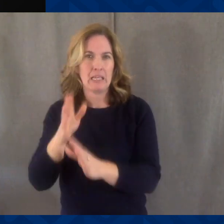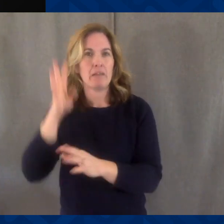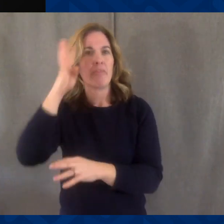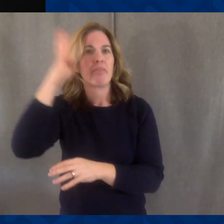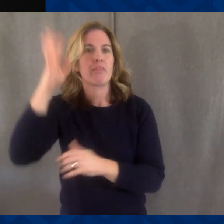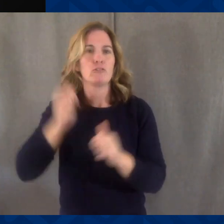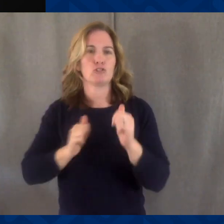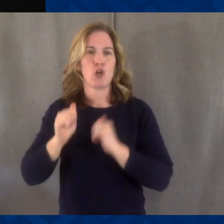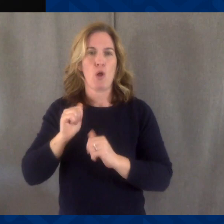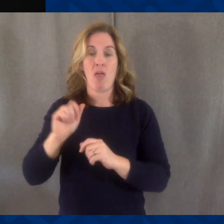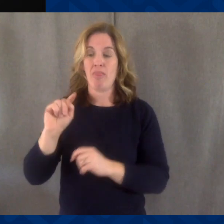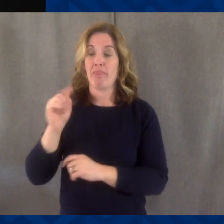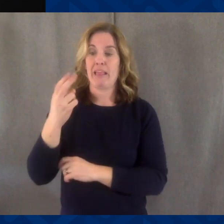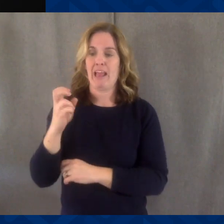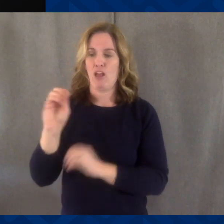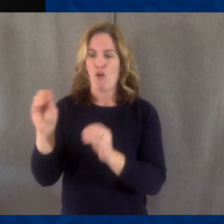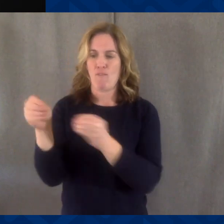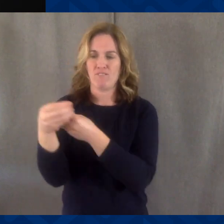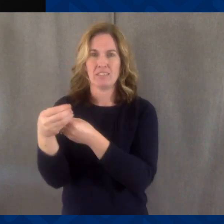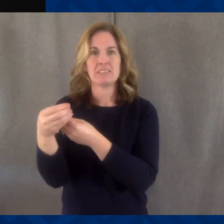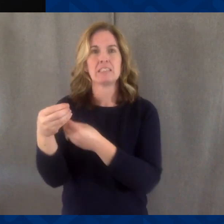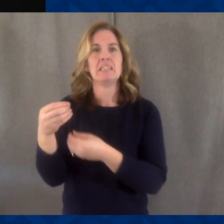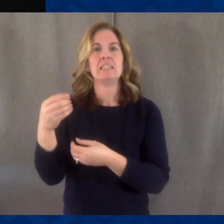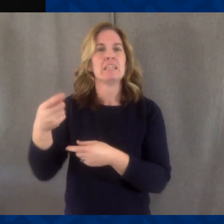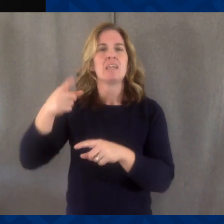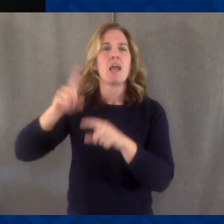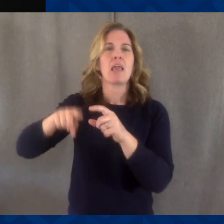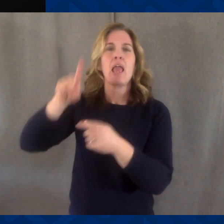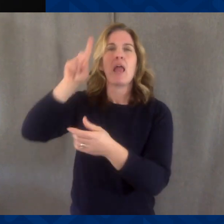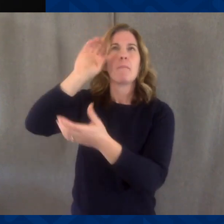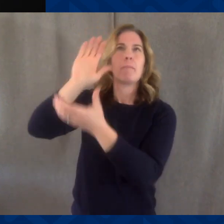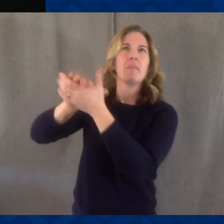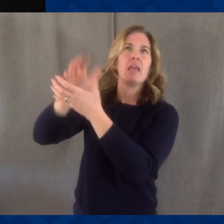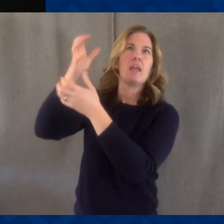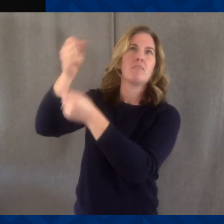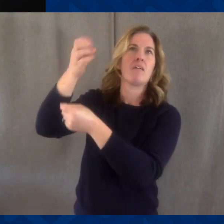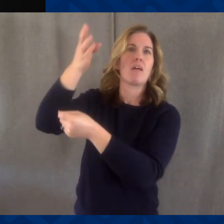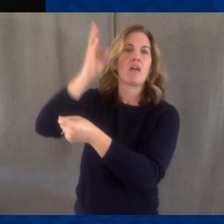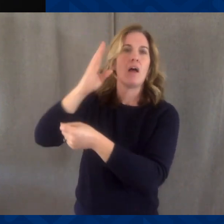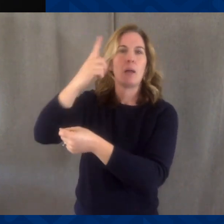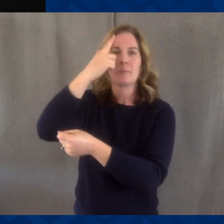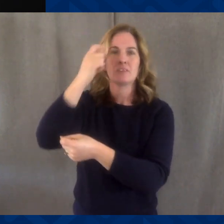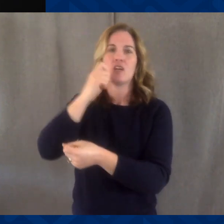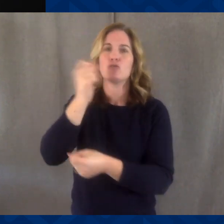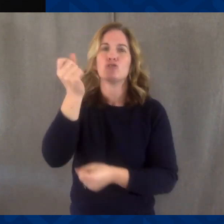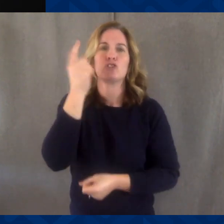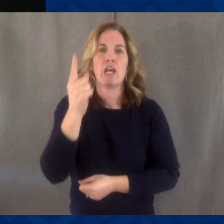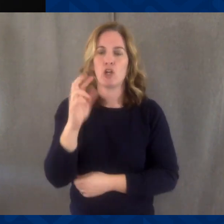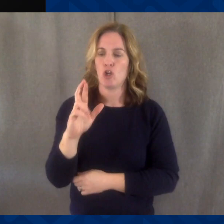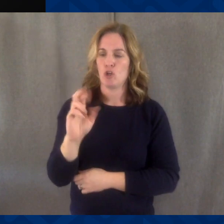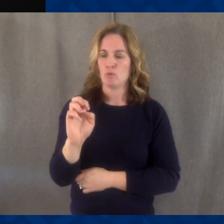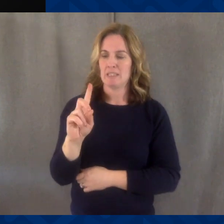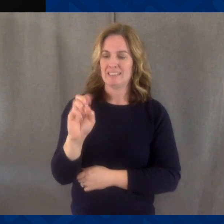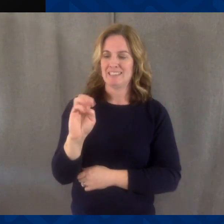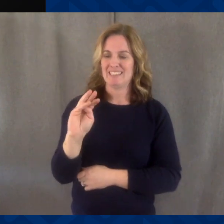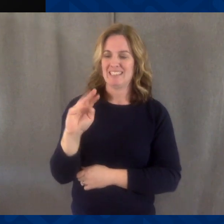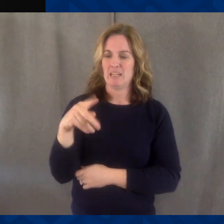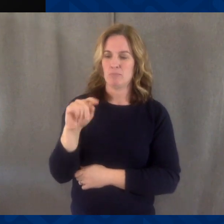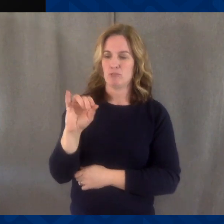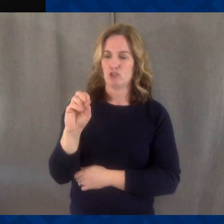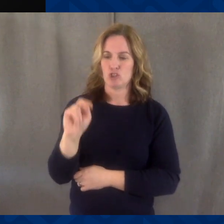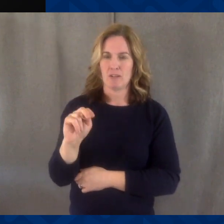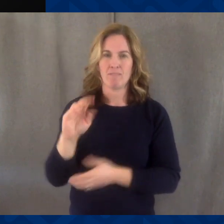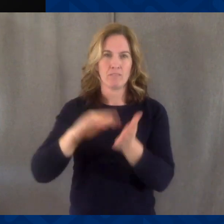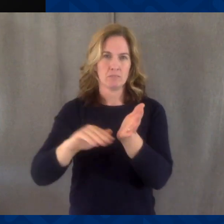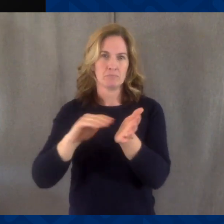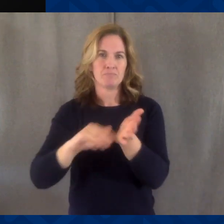said that he could never bring himself to believe in God because he never understood redemption. He said that he always found himself siding with the